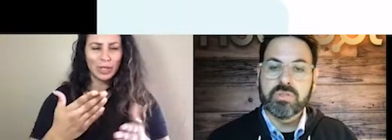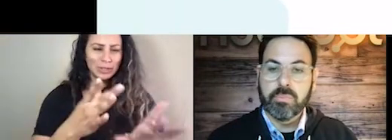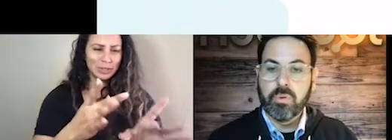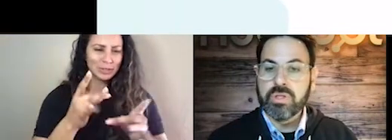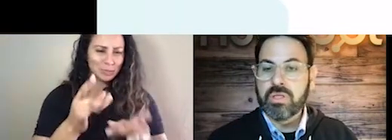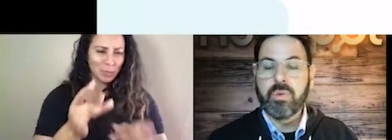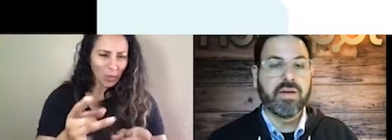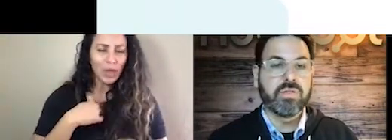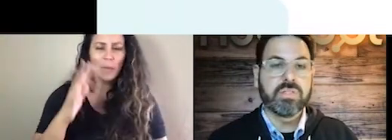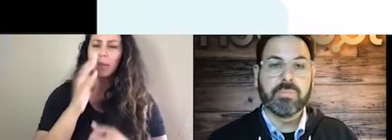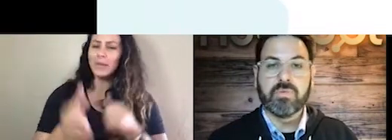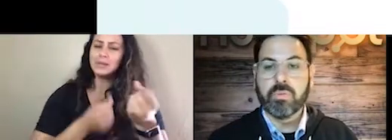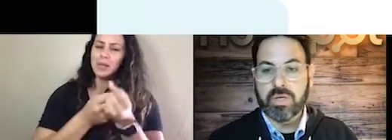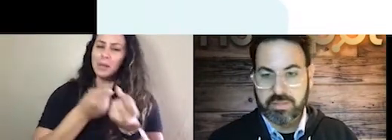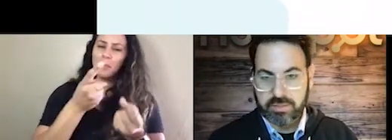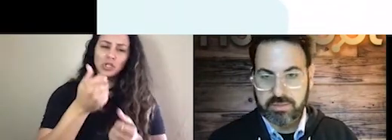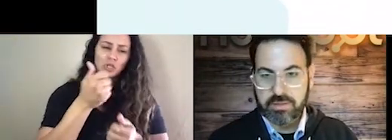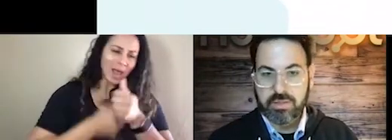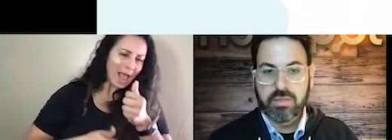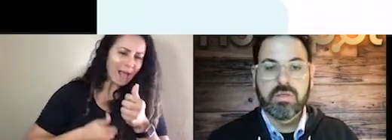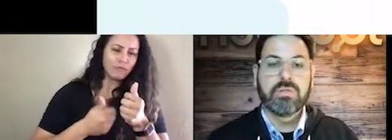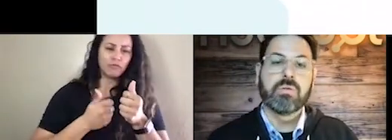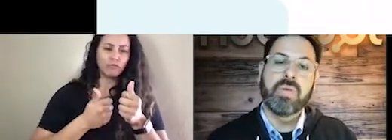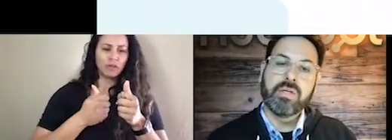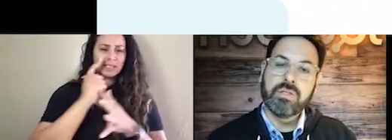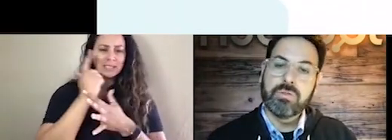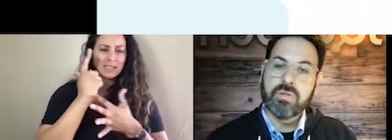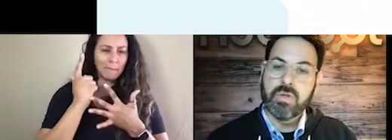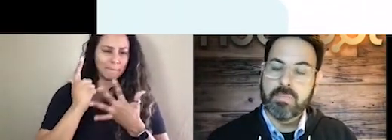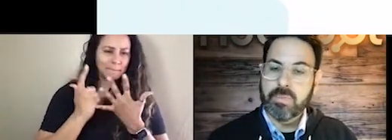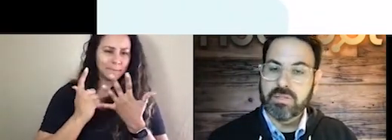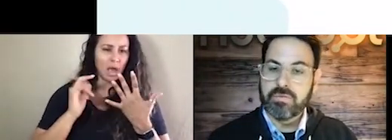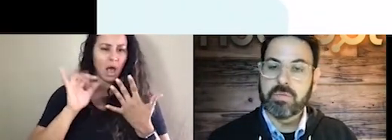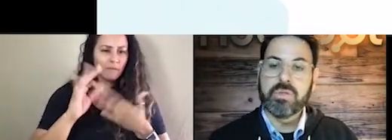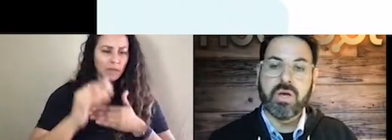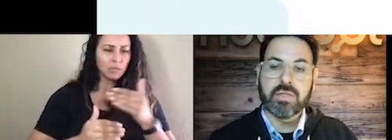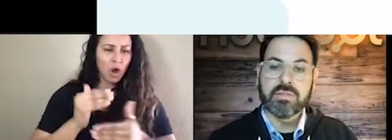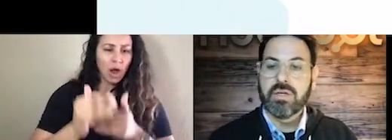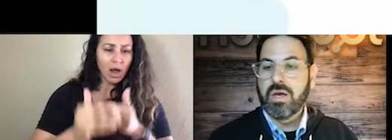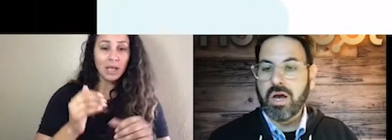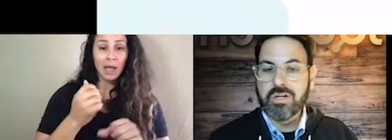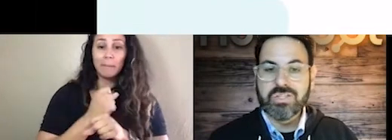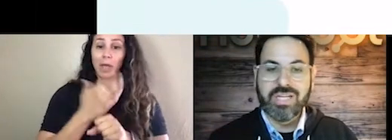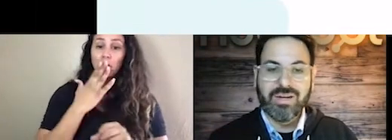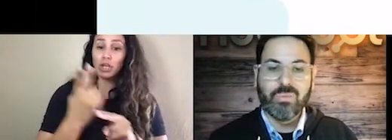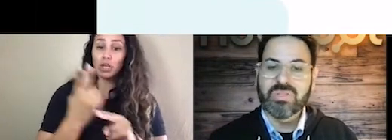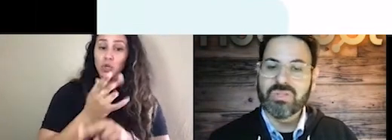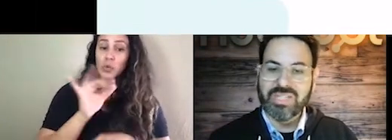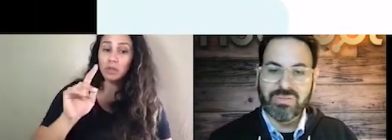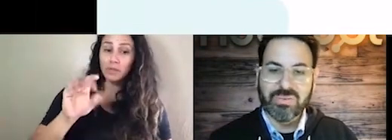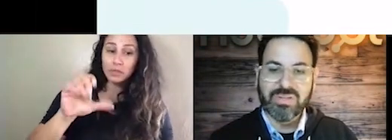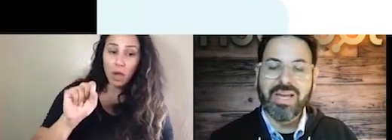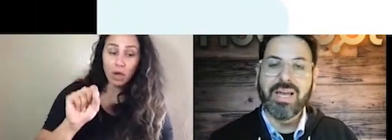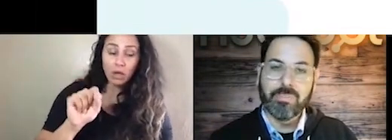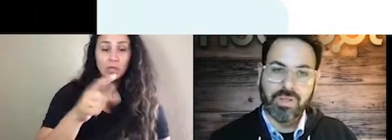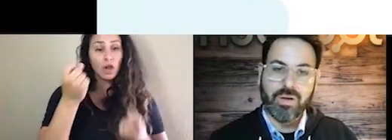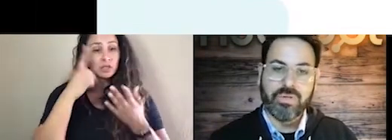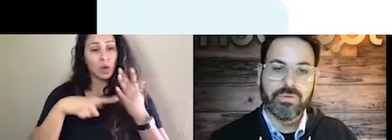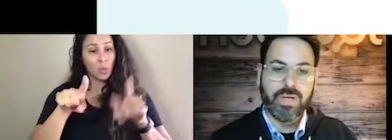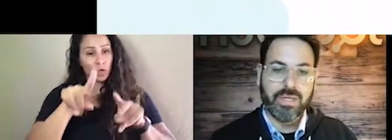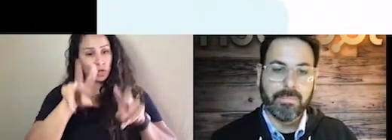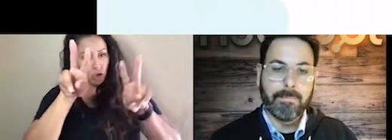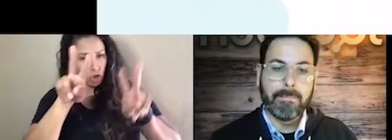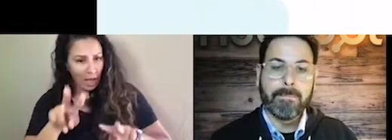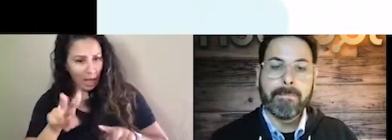be supporting you at every step of the process. So make good use of the HubSpot developer docs, understand what to look out for, and apply when